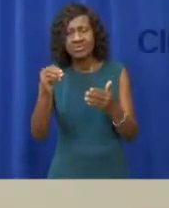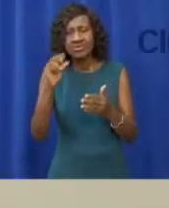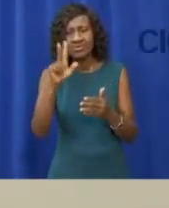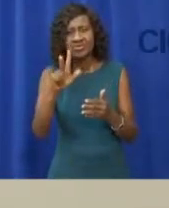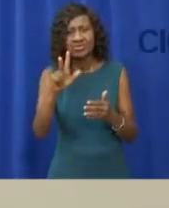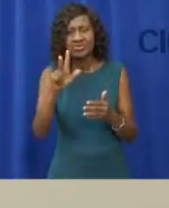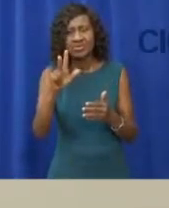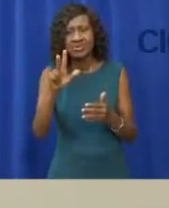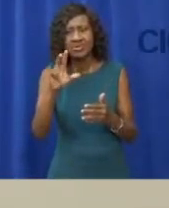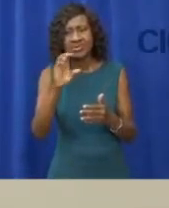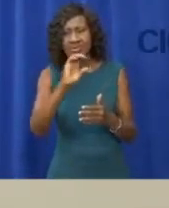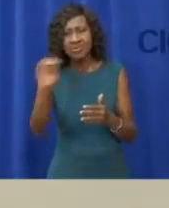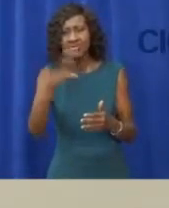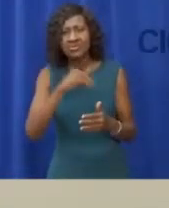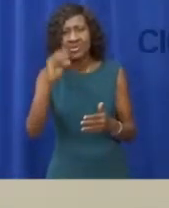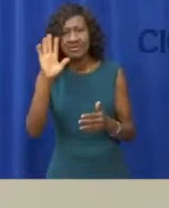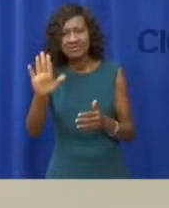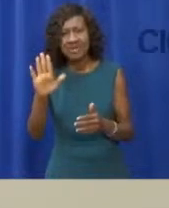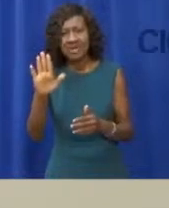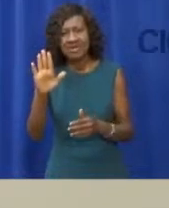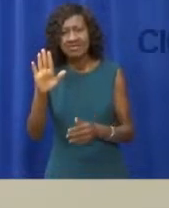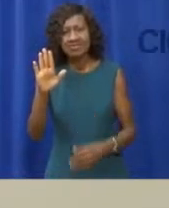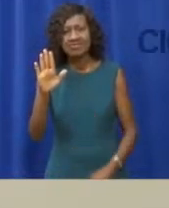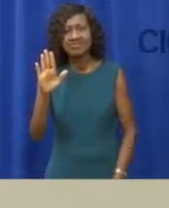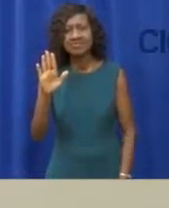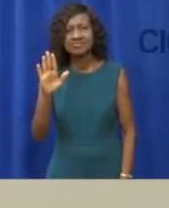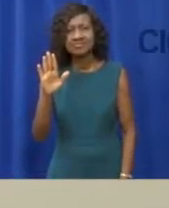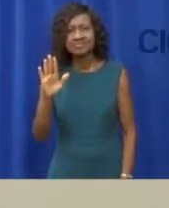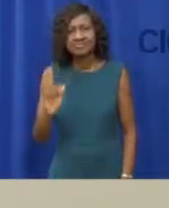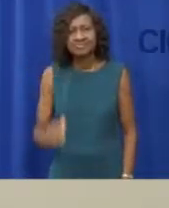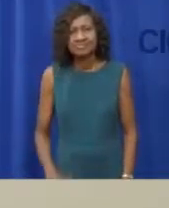3,305, up 5 overnight.